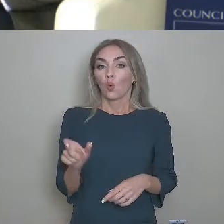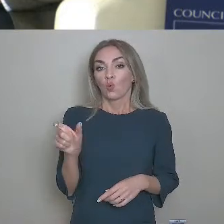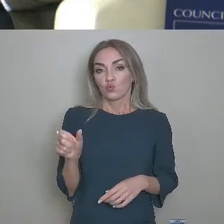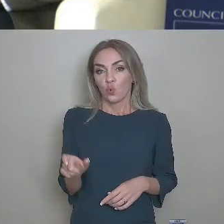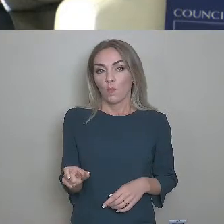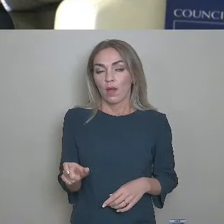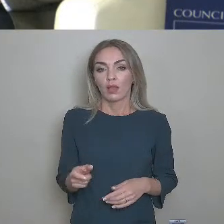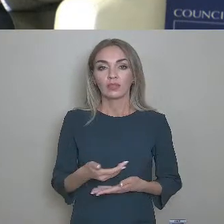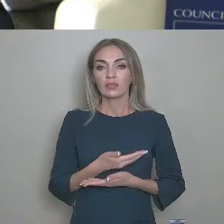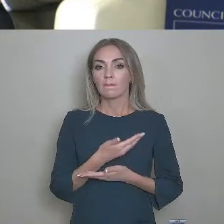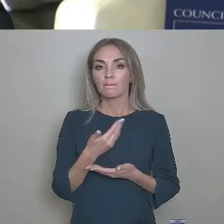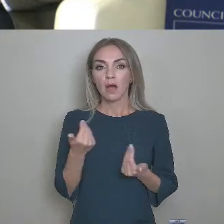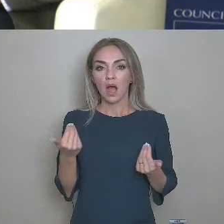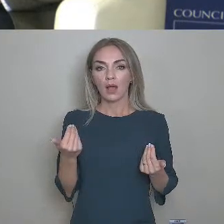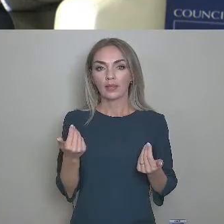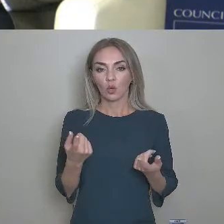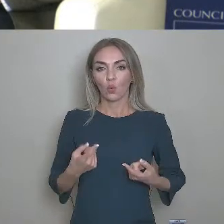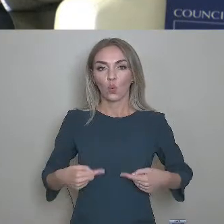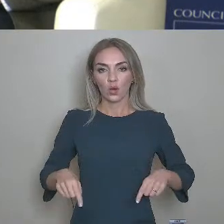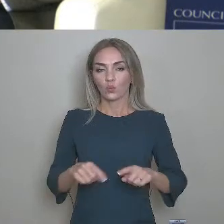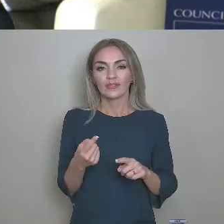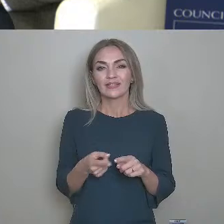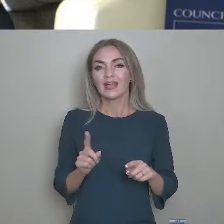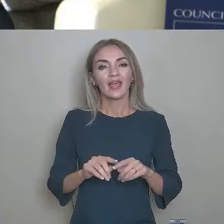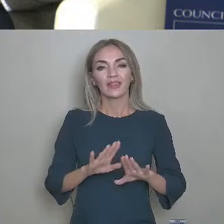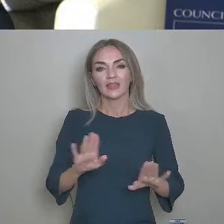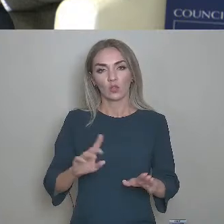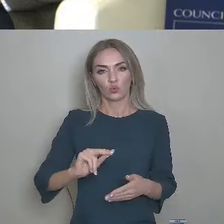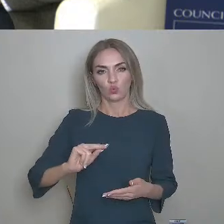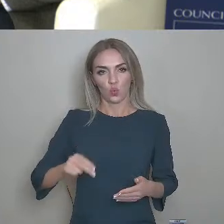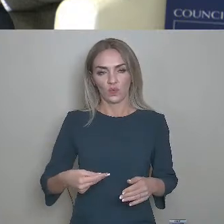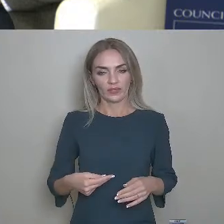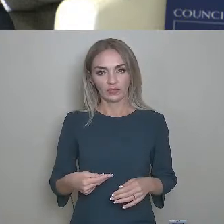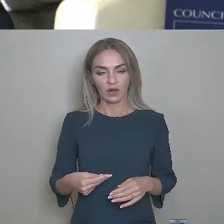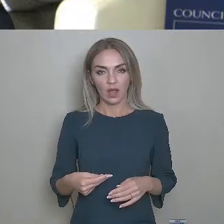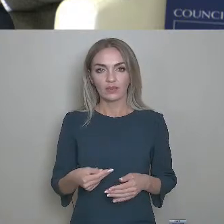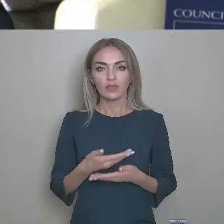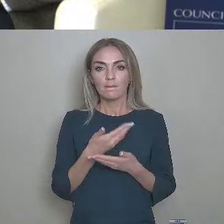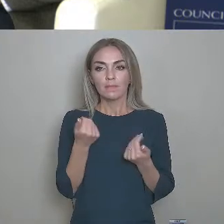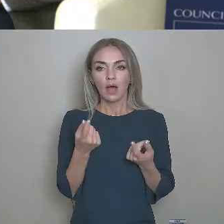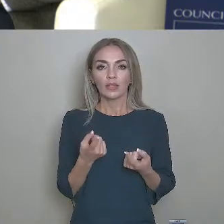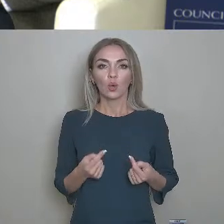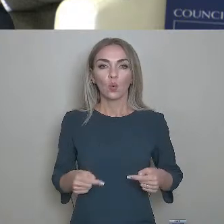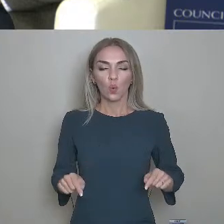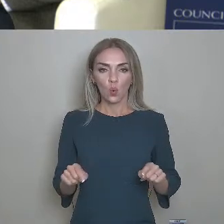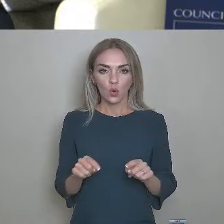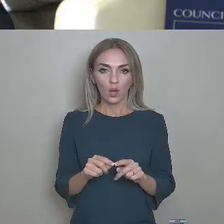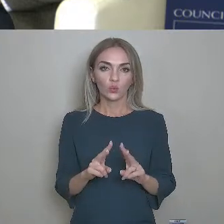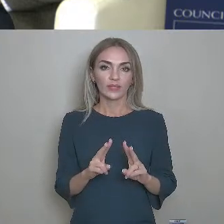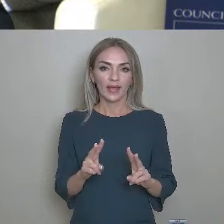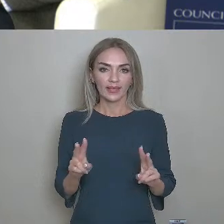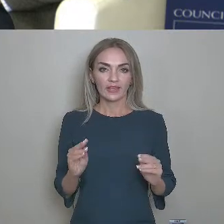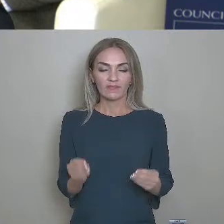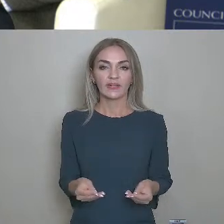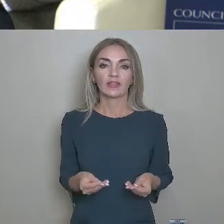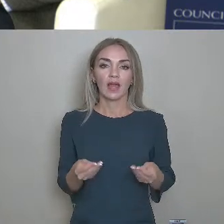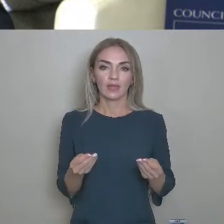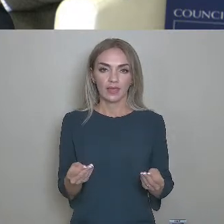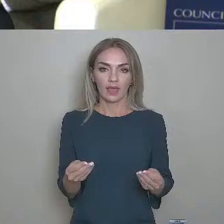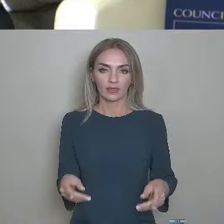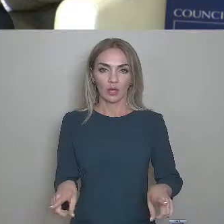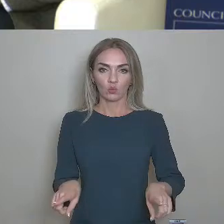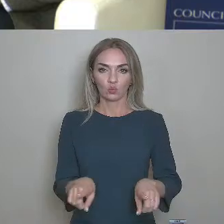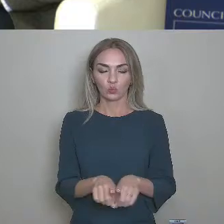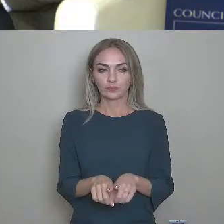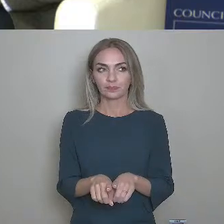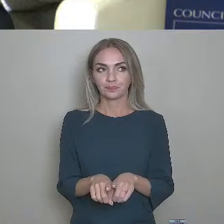of document is it? So it's not a certificate really. So there is no authority that would